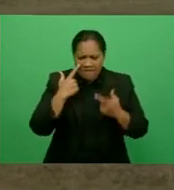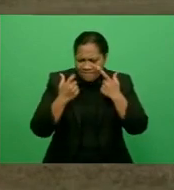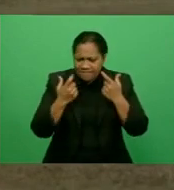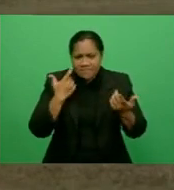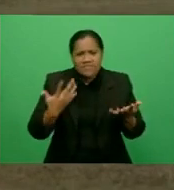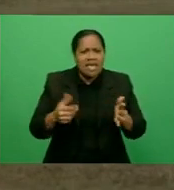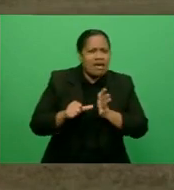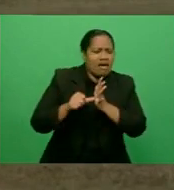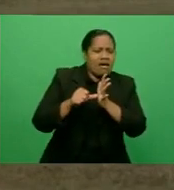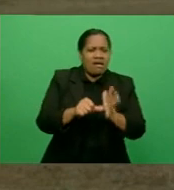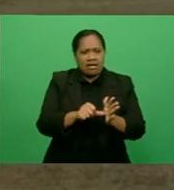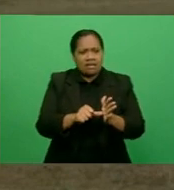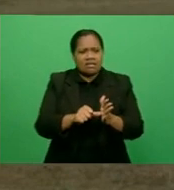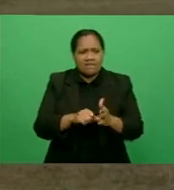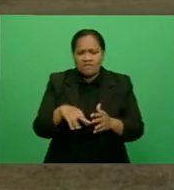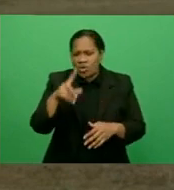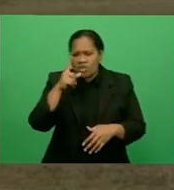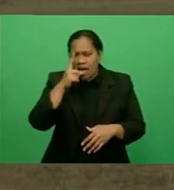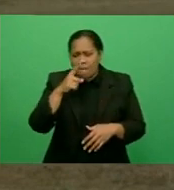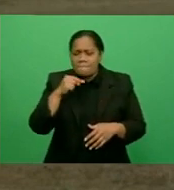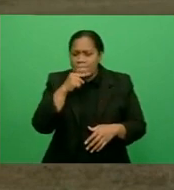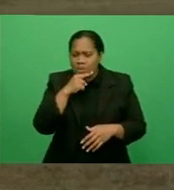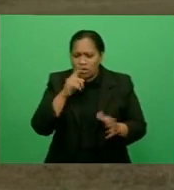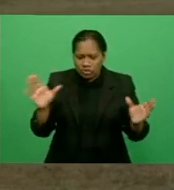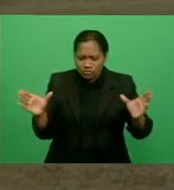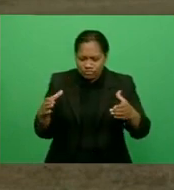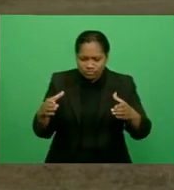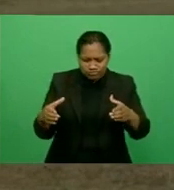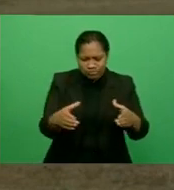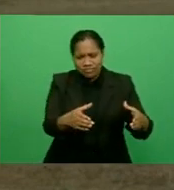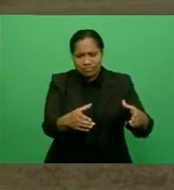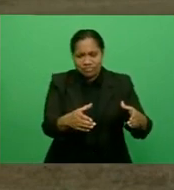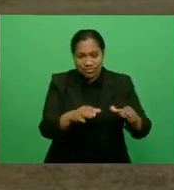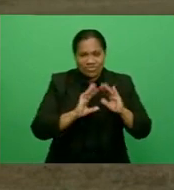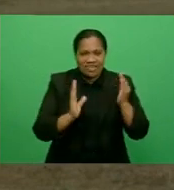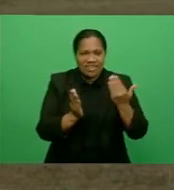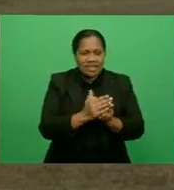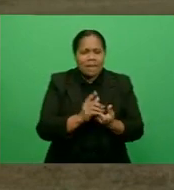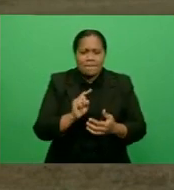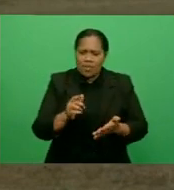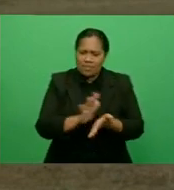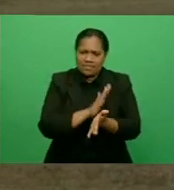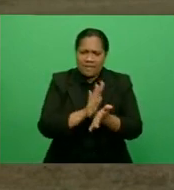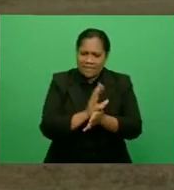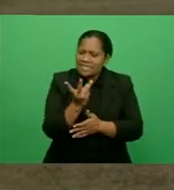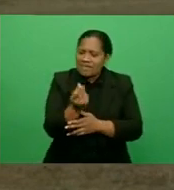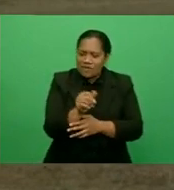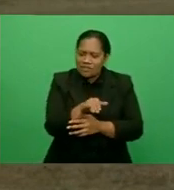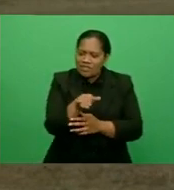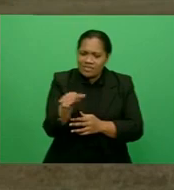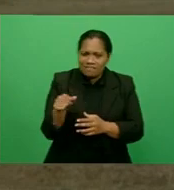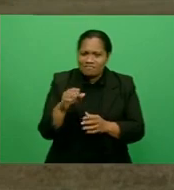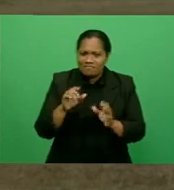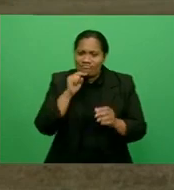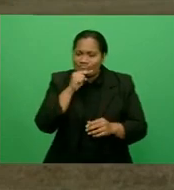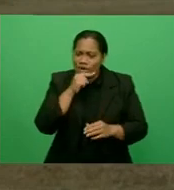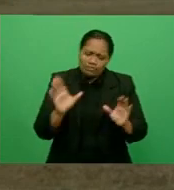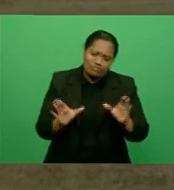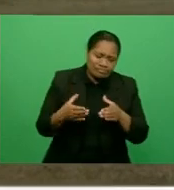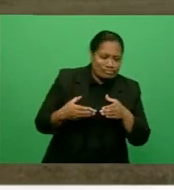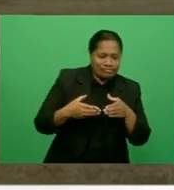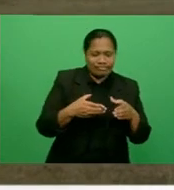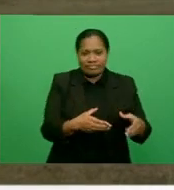to get the boys together but we're really glad that we've got some of the boys back now and hopefully